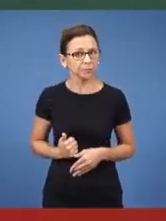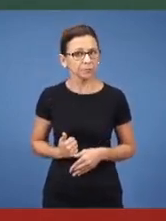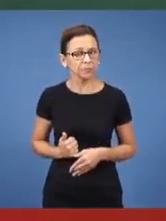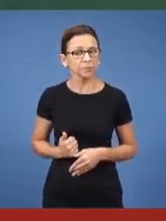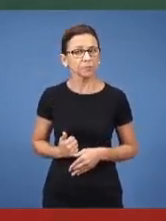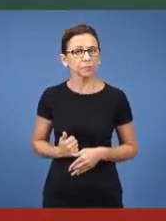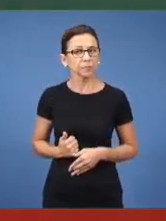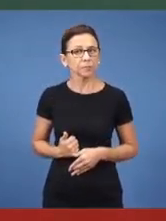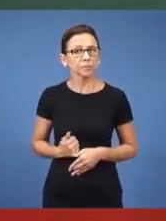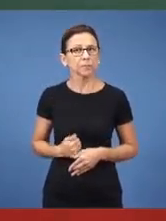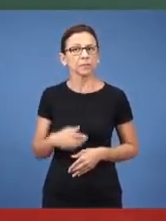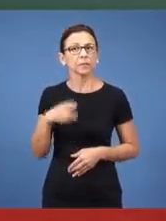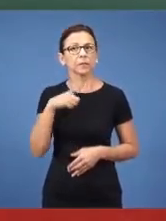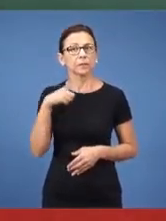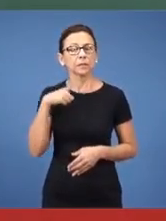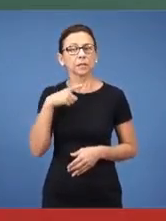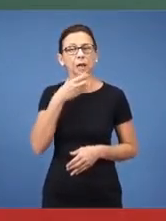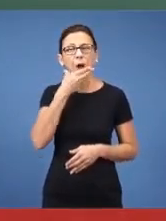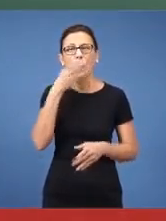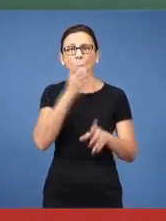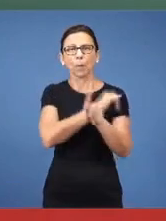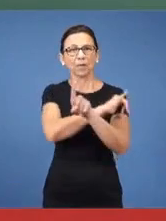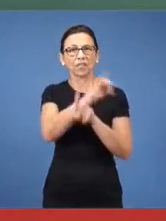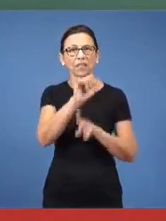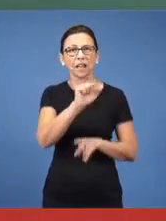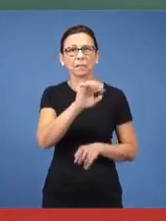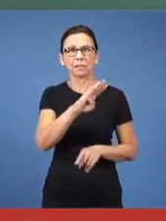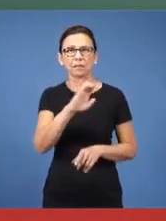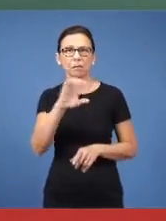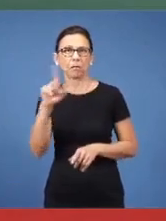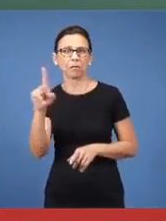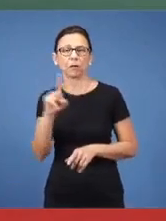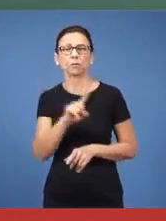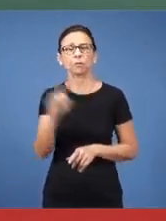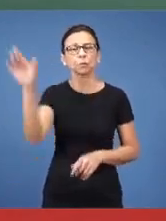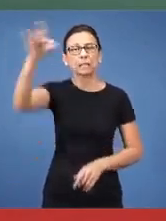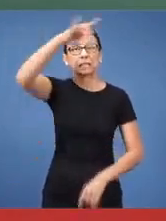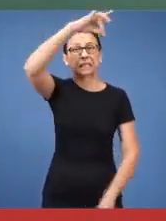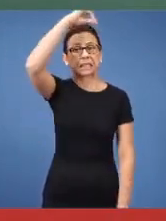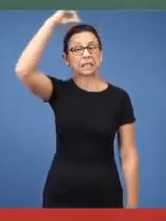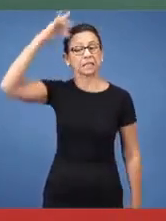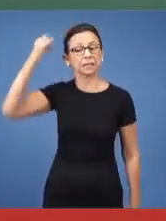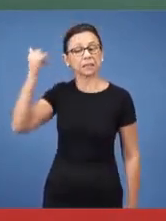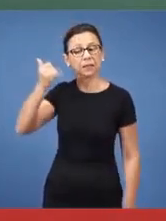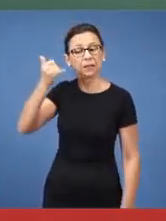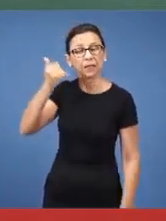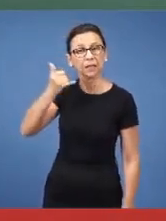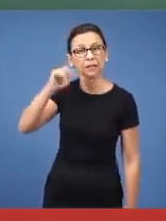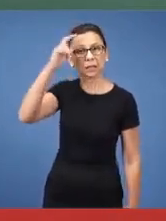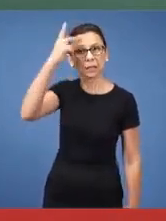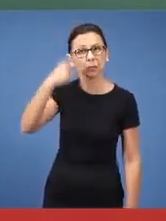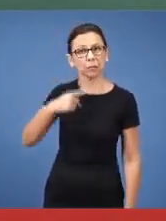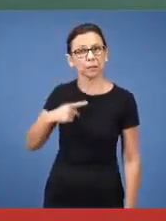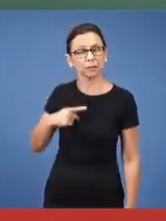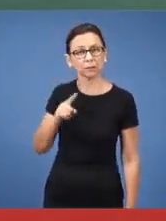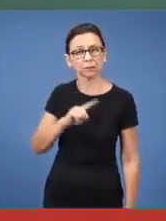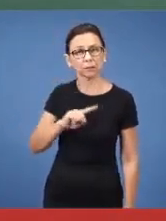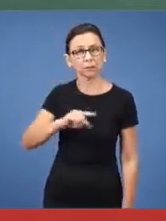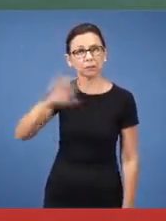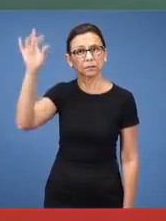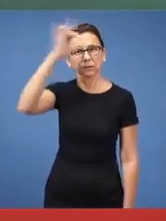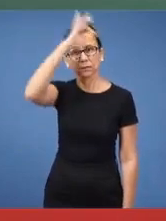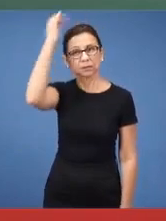that in your midst, there was a prophet. It's not the prophet A or B. It was the Holy Spirit that